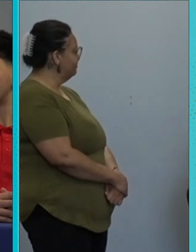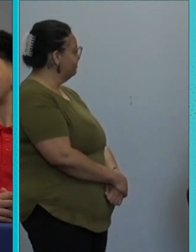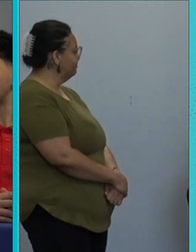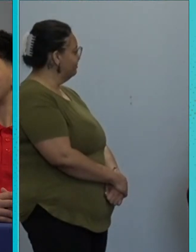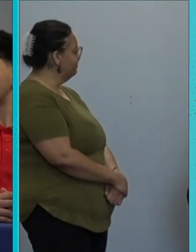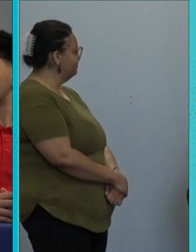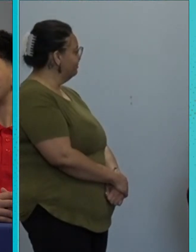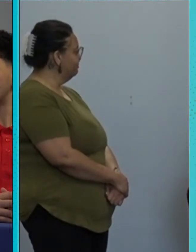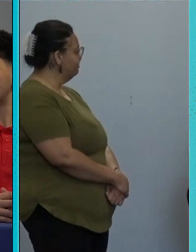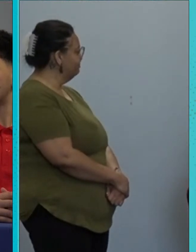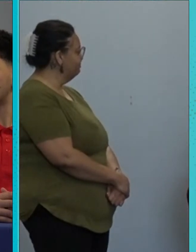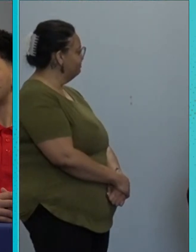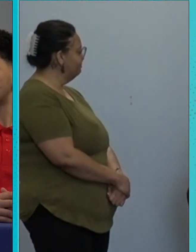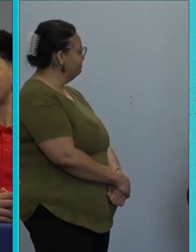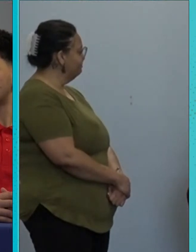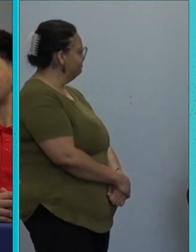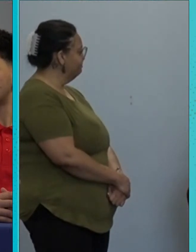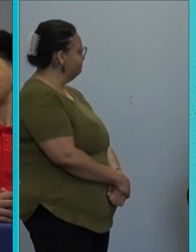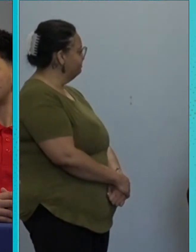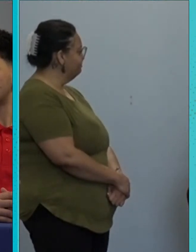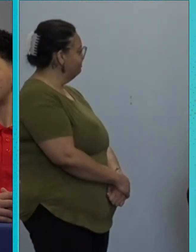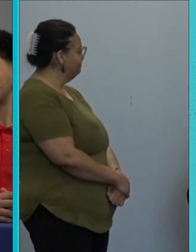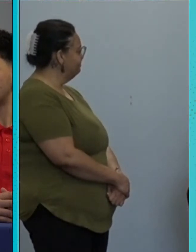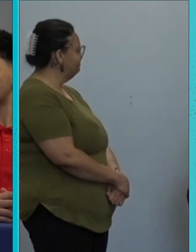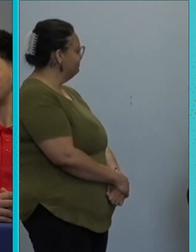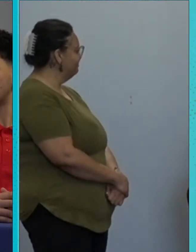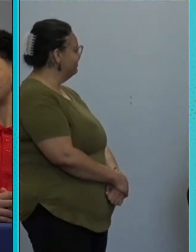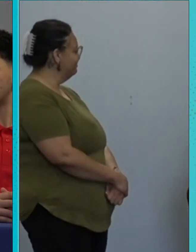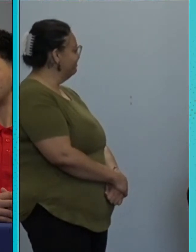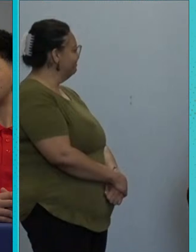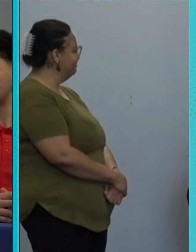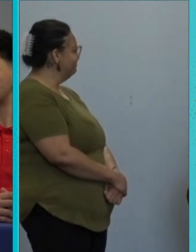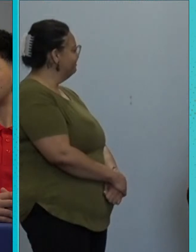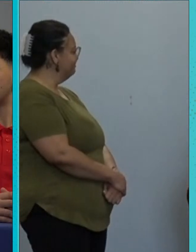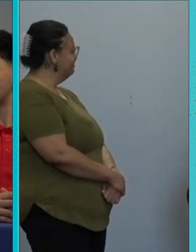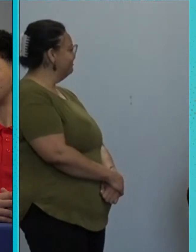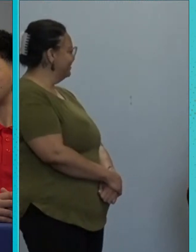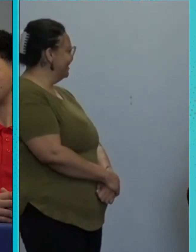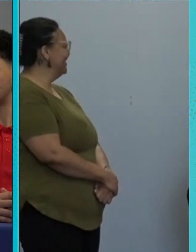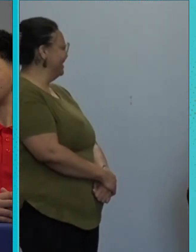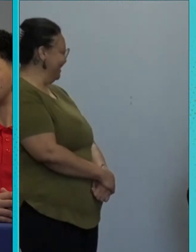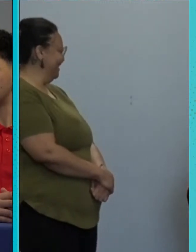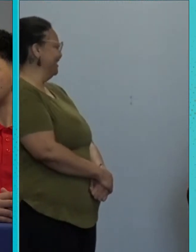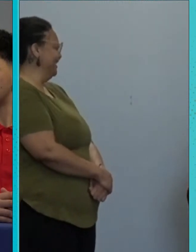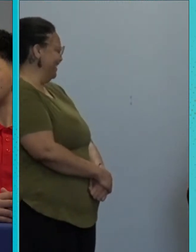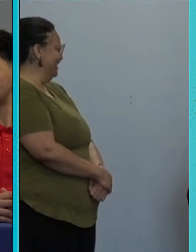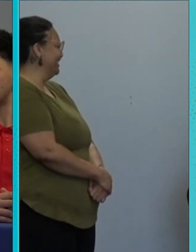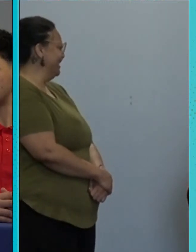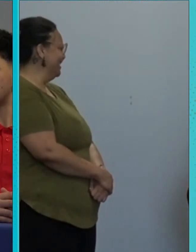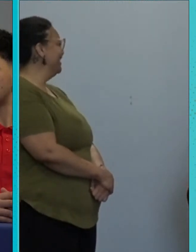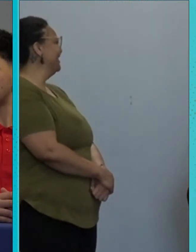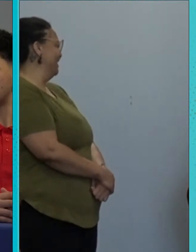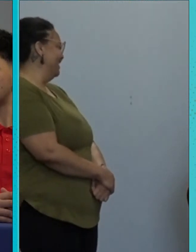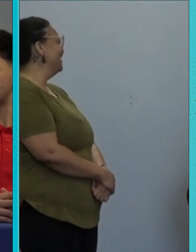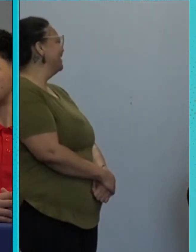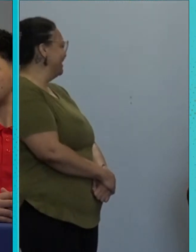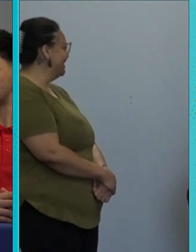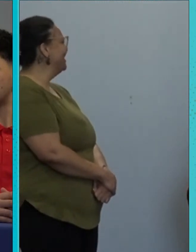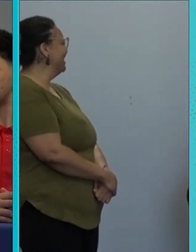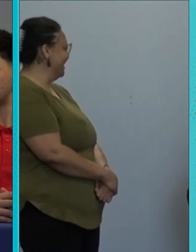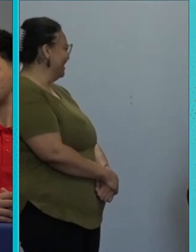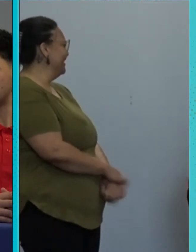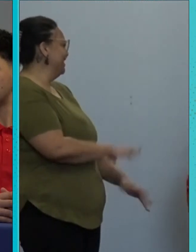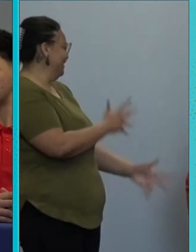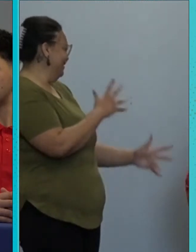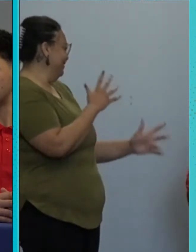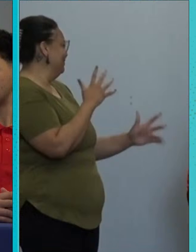team. And, yep, I'll have one more year left. I hope to get our 4th championship. Yeah, that's what I do, 4-peat.